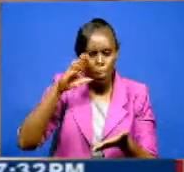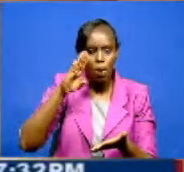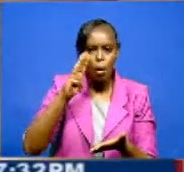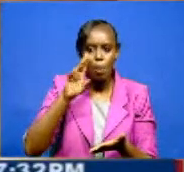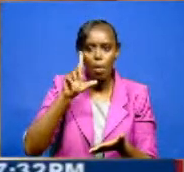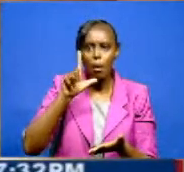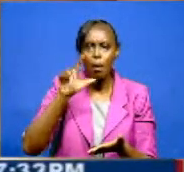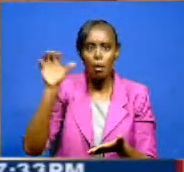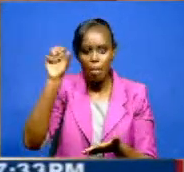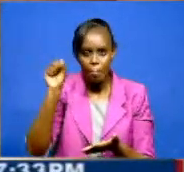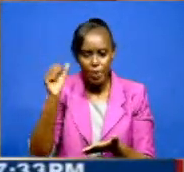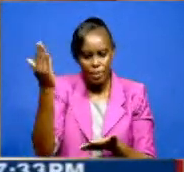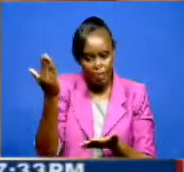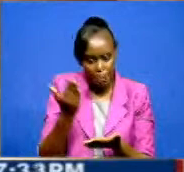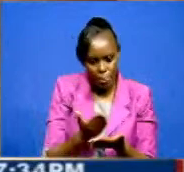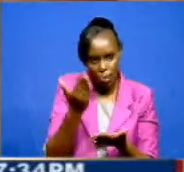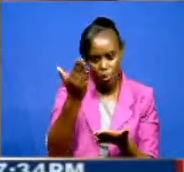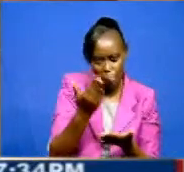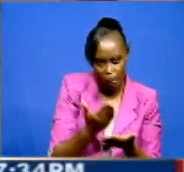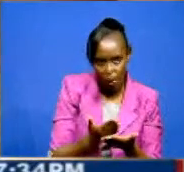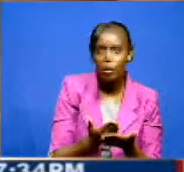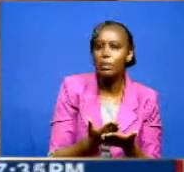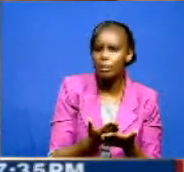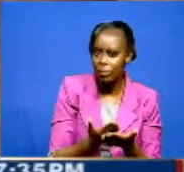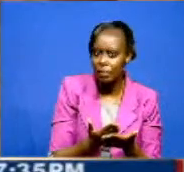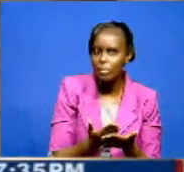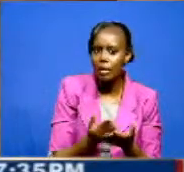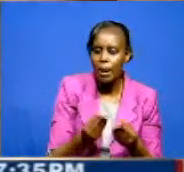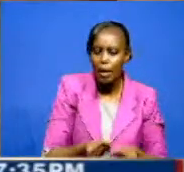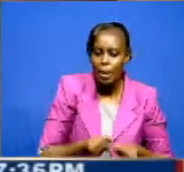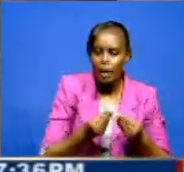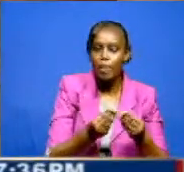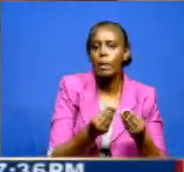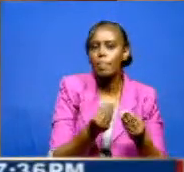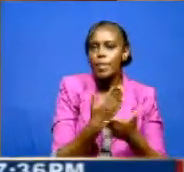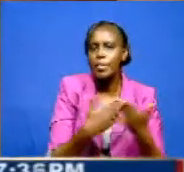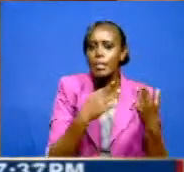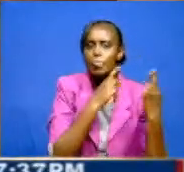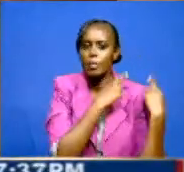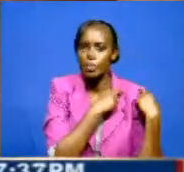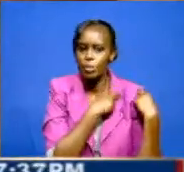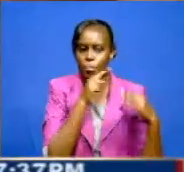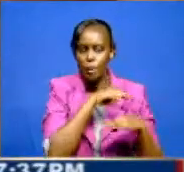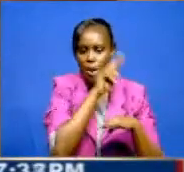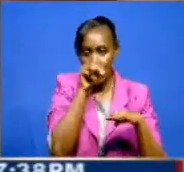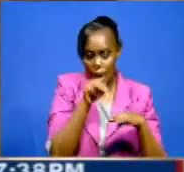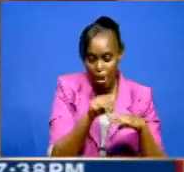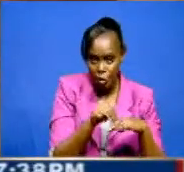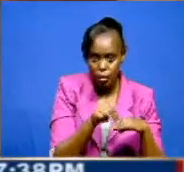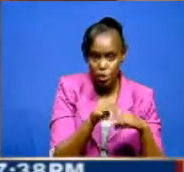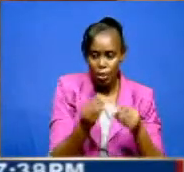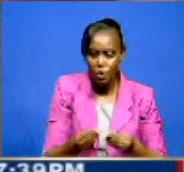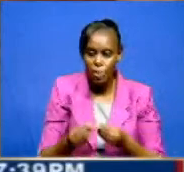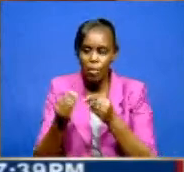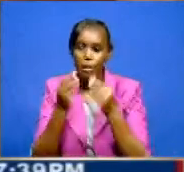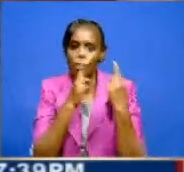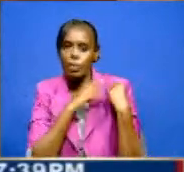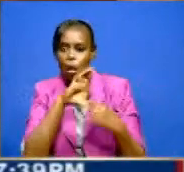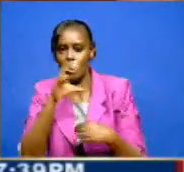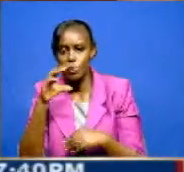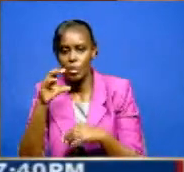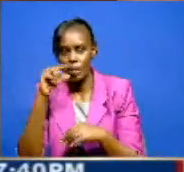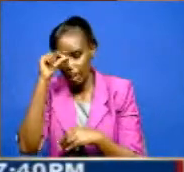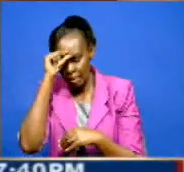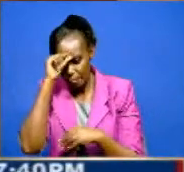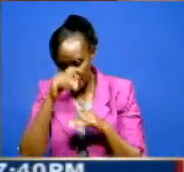this House are moving into the direction of giving allocation of certain duties to the national and certain duties to the counties as